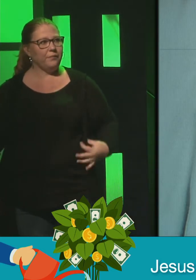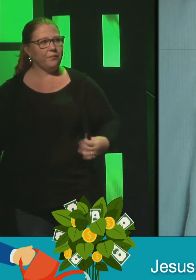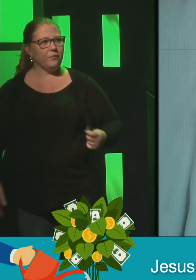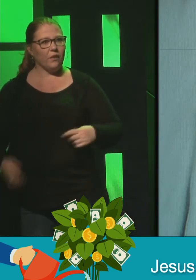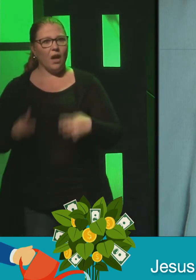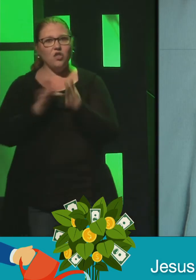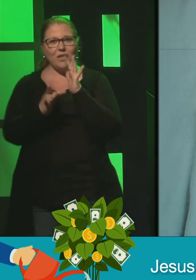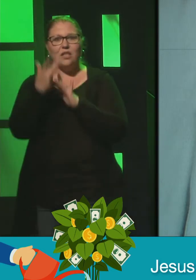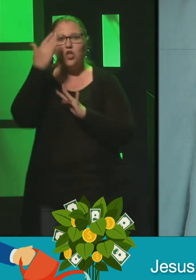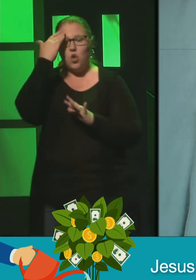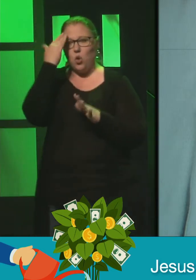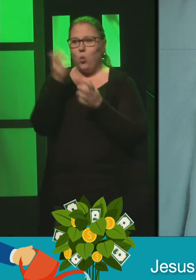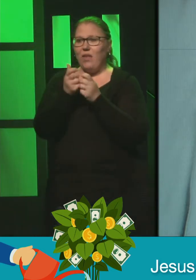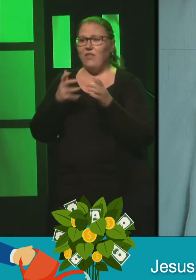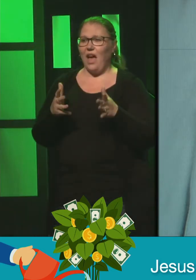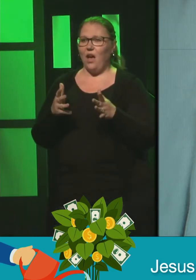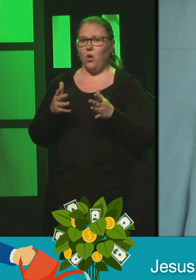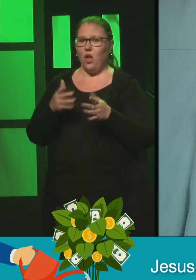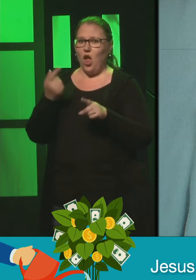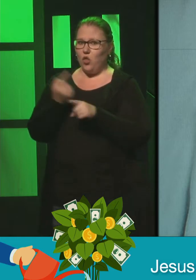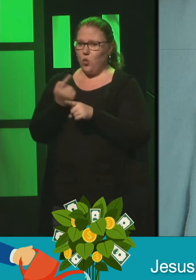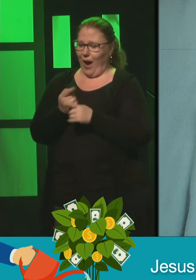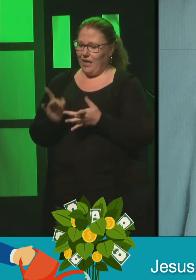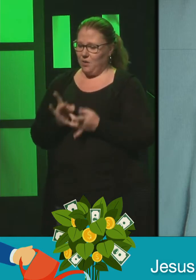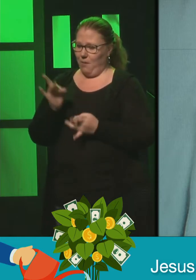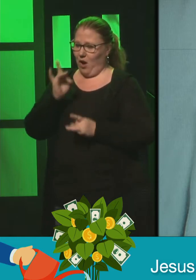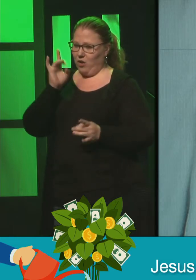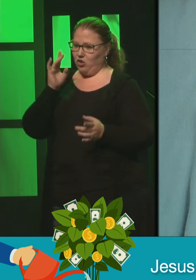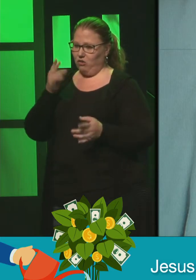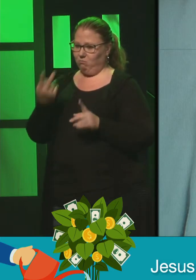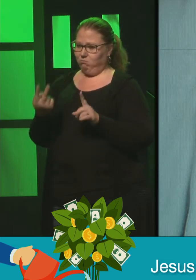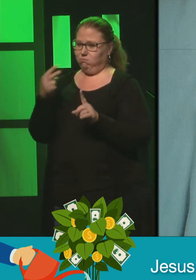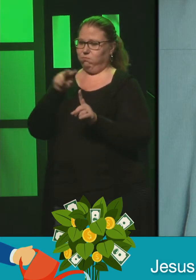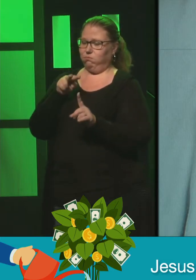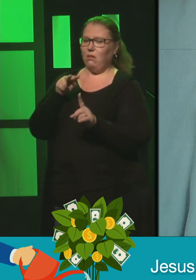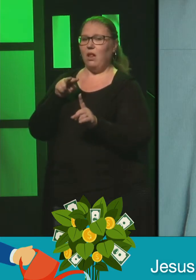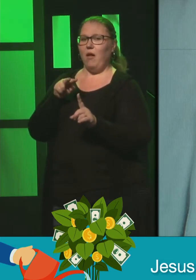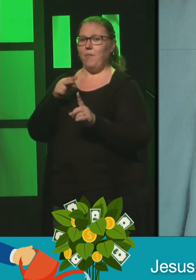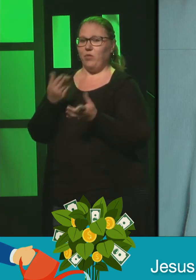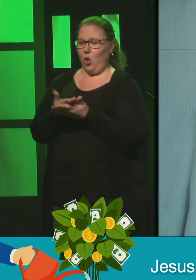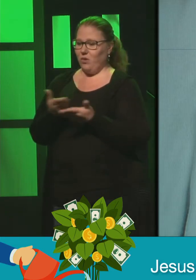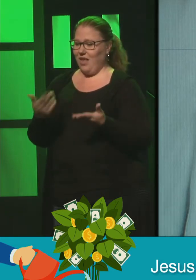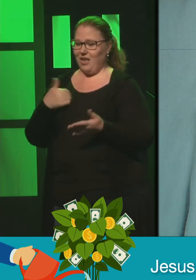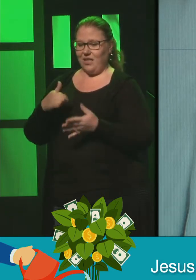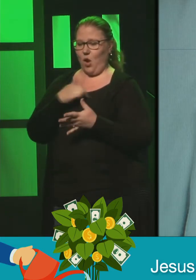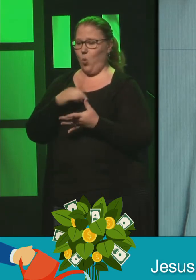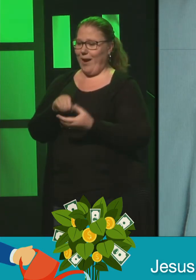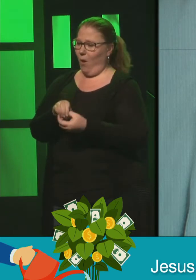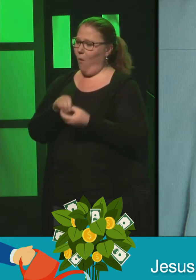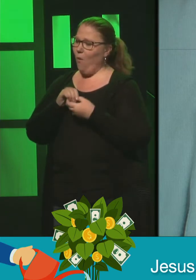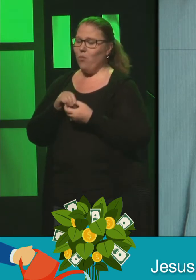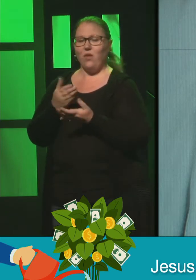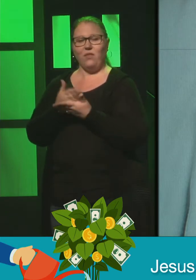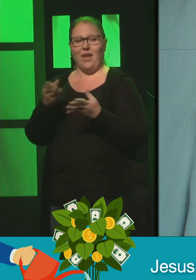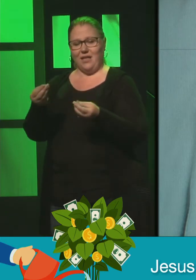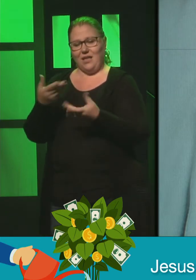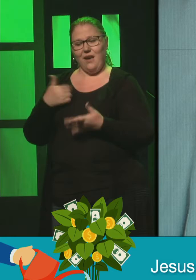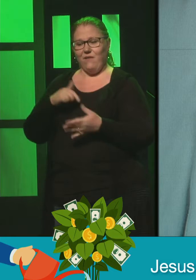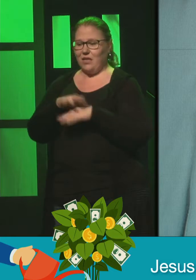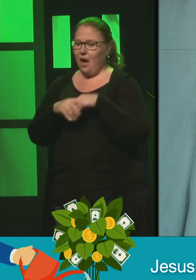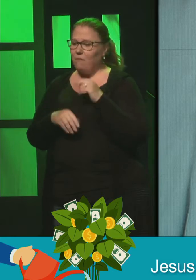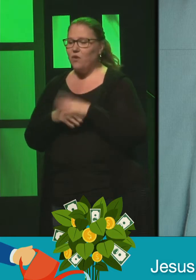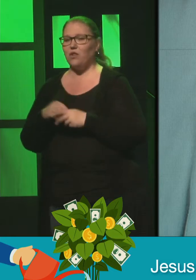Jesus knew that without the right spirituality, those things that we amass, those things that provide us